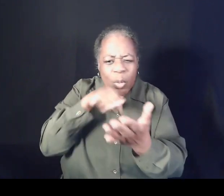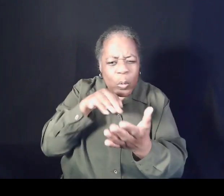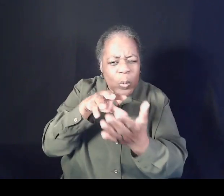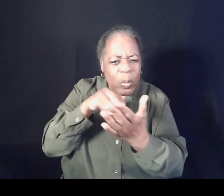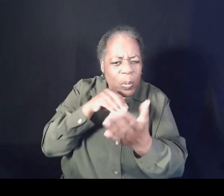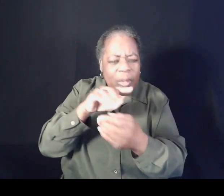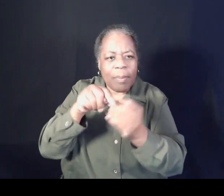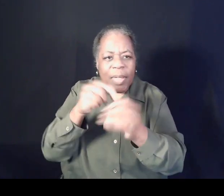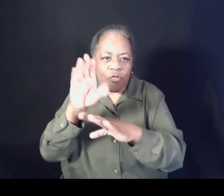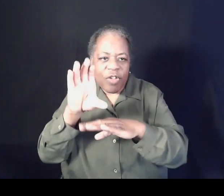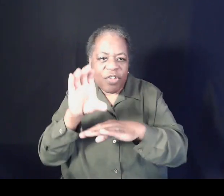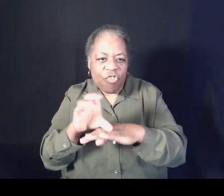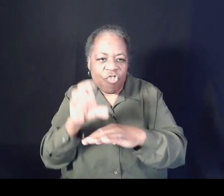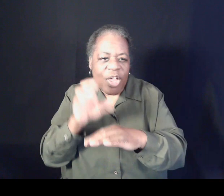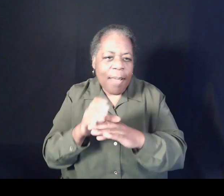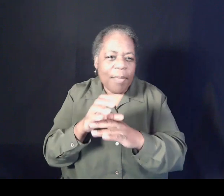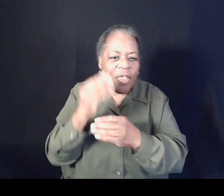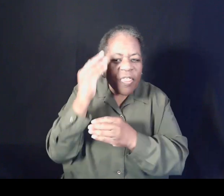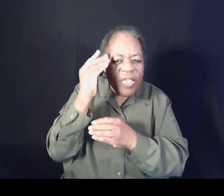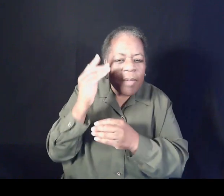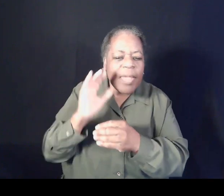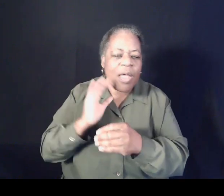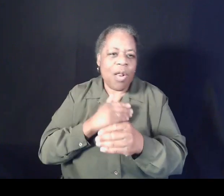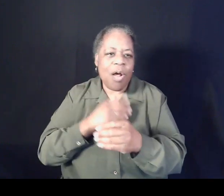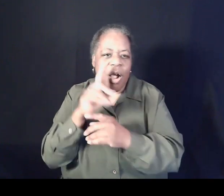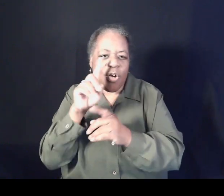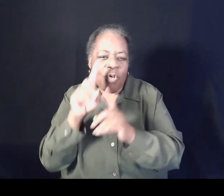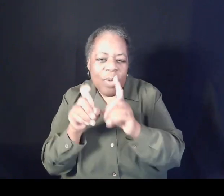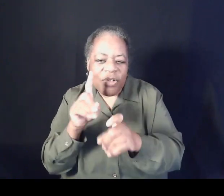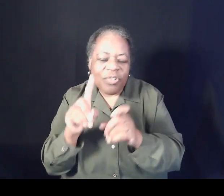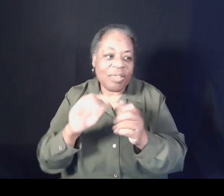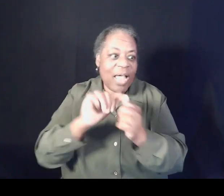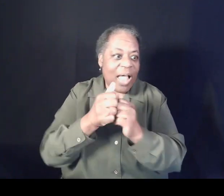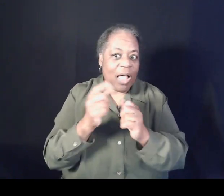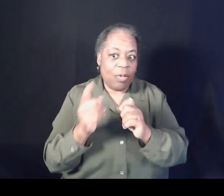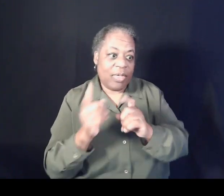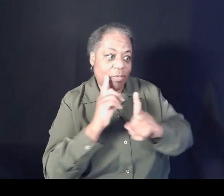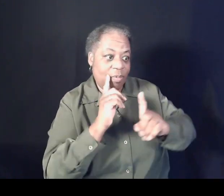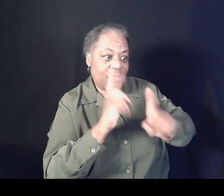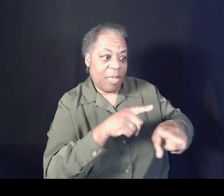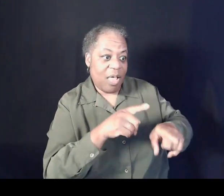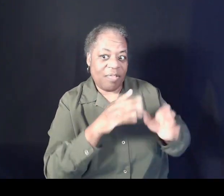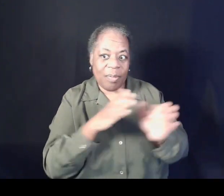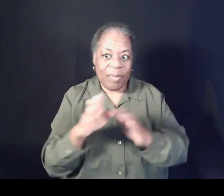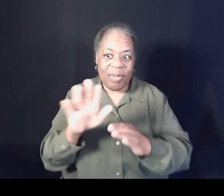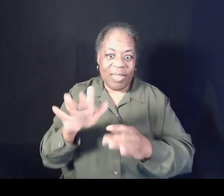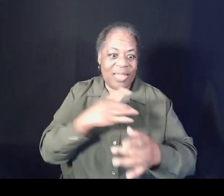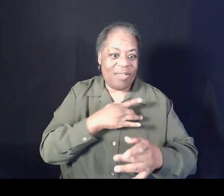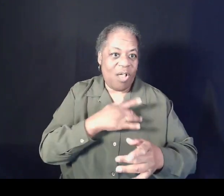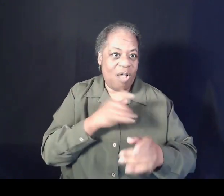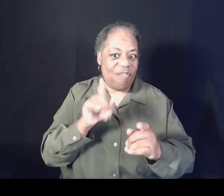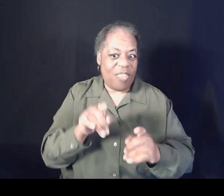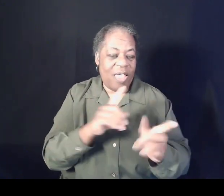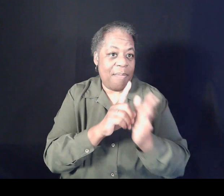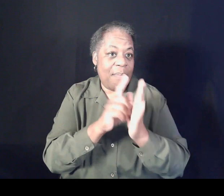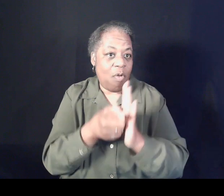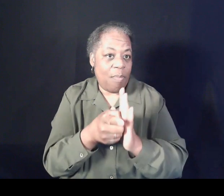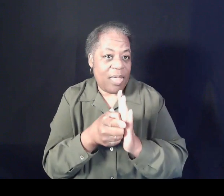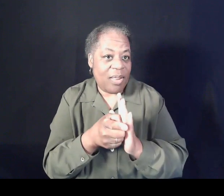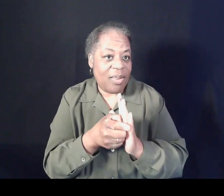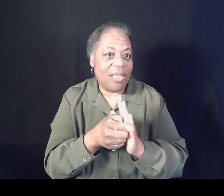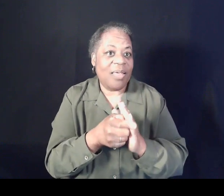Chapel, predicting our questions and how he might answer them, and preparing his heart for the moment, which led to the